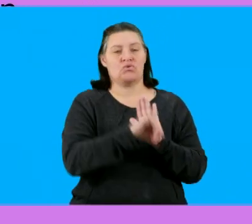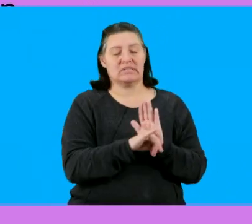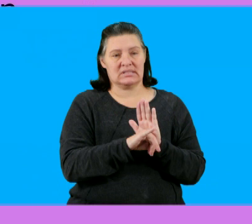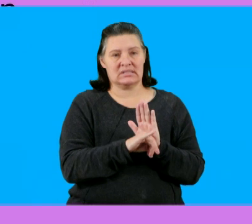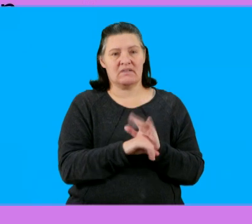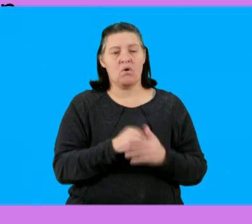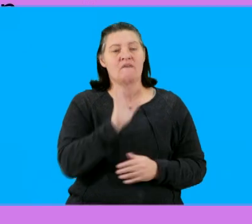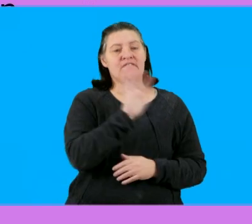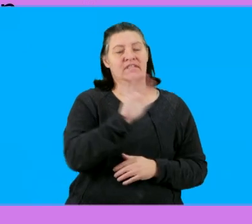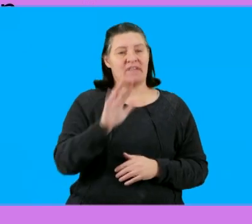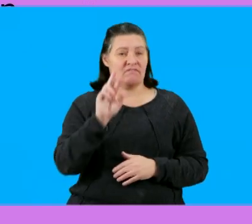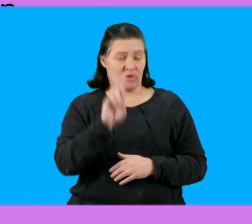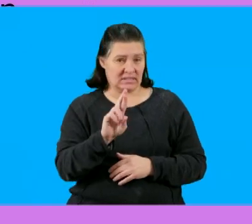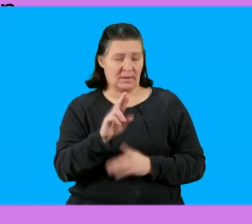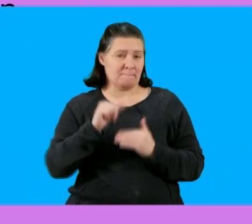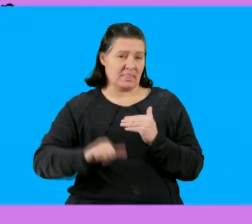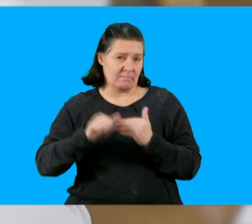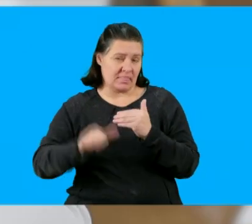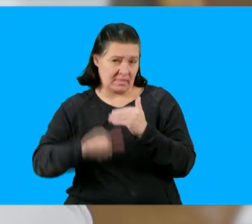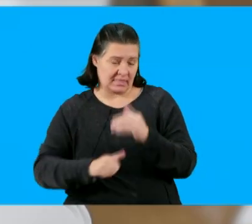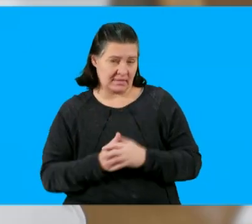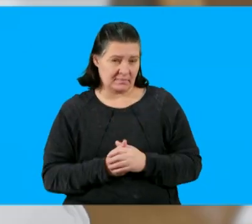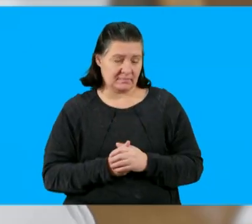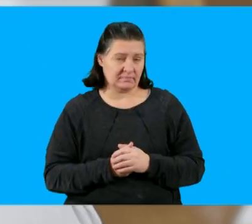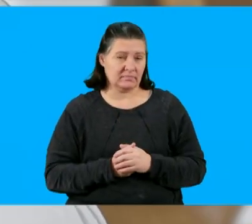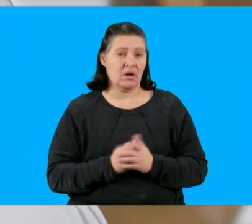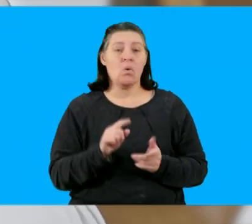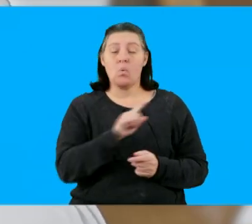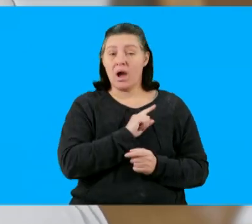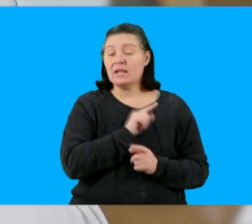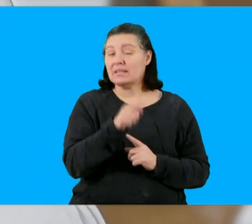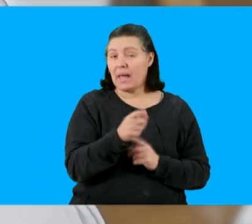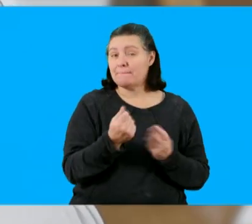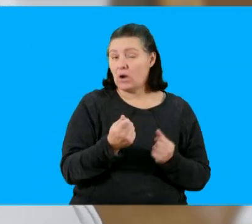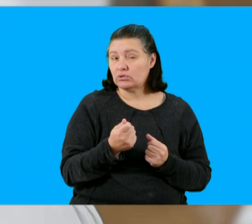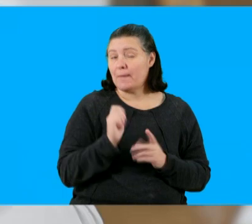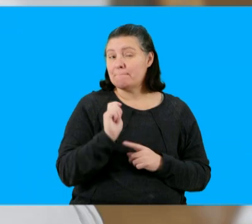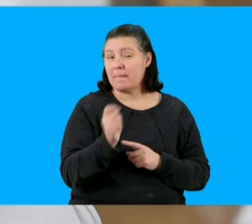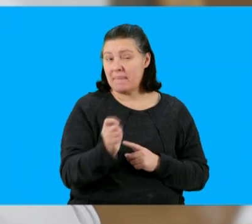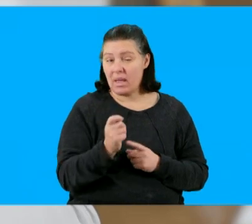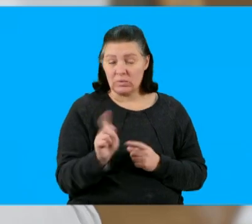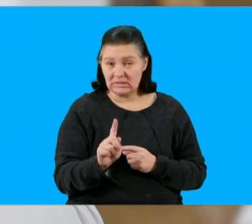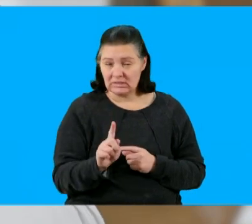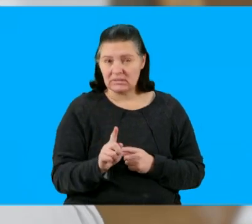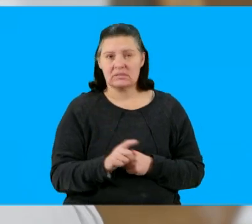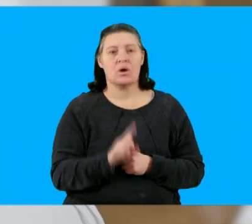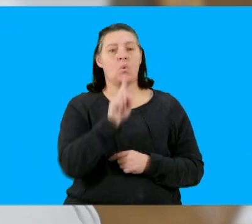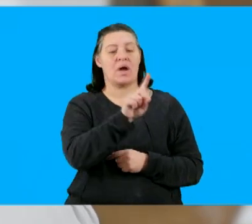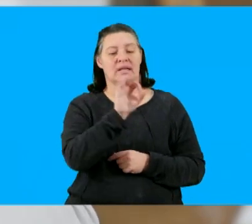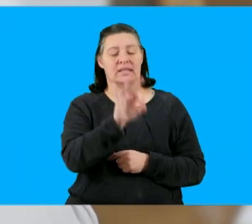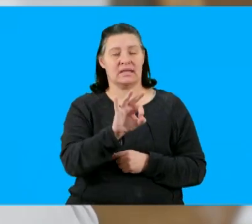insurance premium of 65 rand per month. So remember, what is the amount that needs to be repaid? That